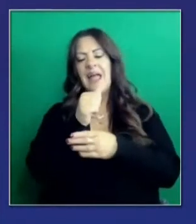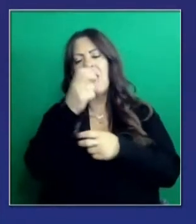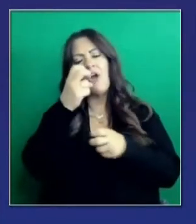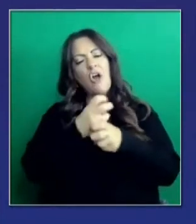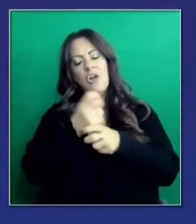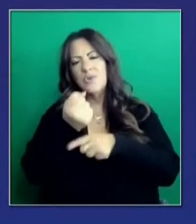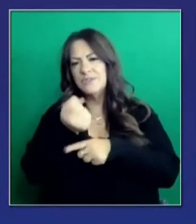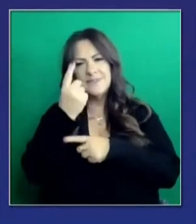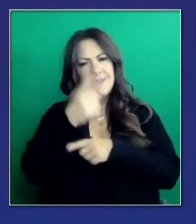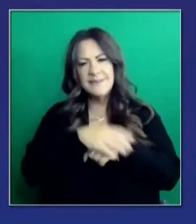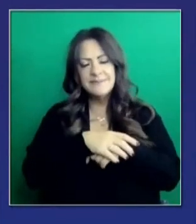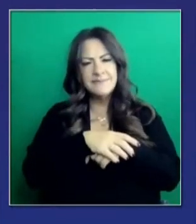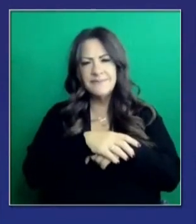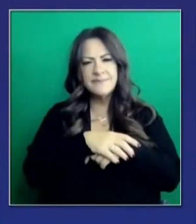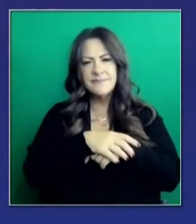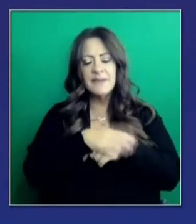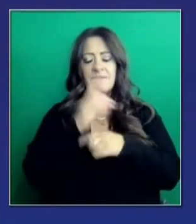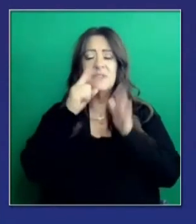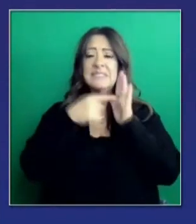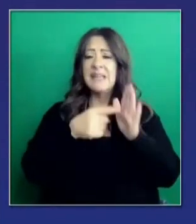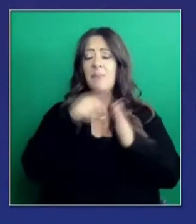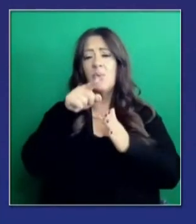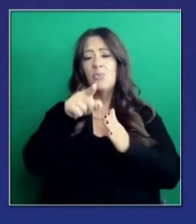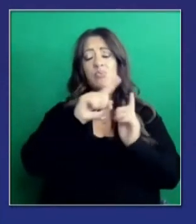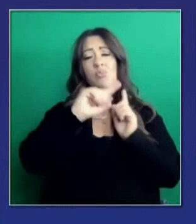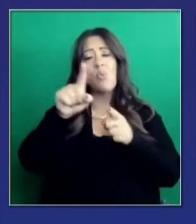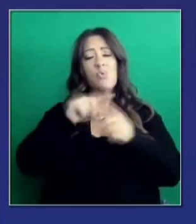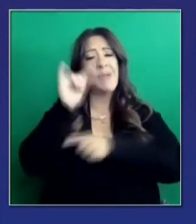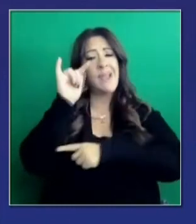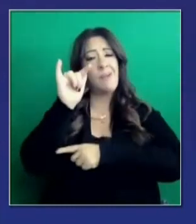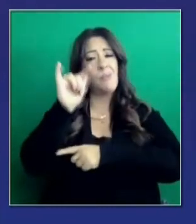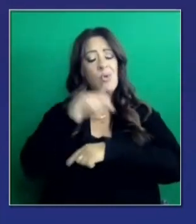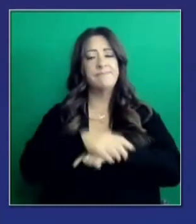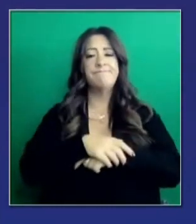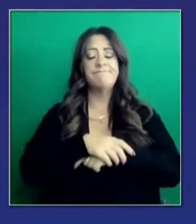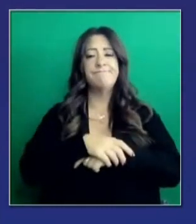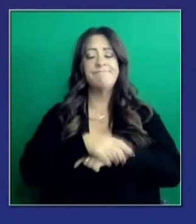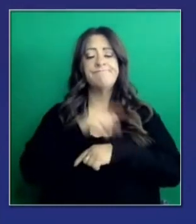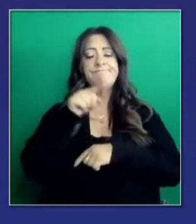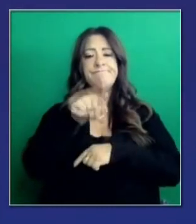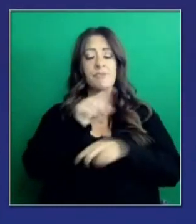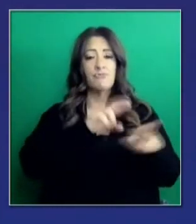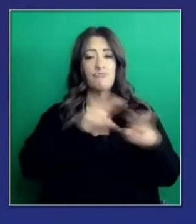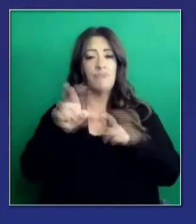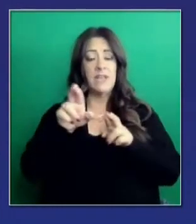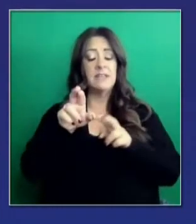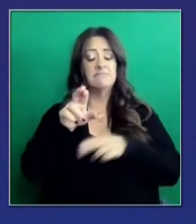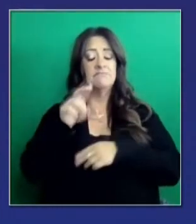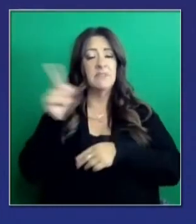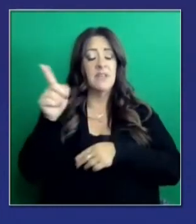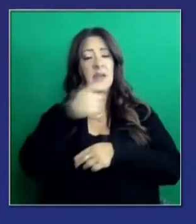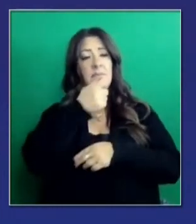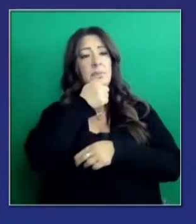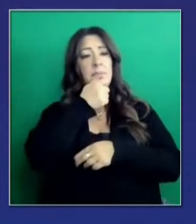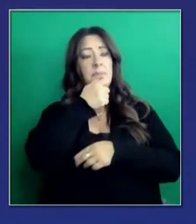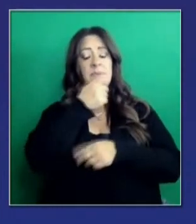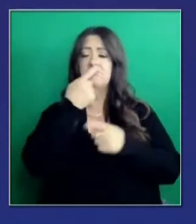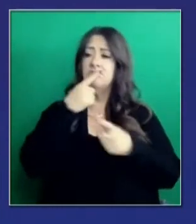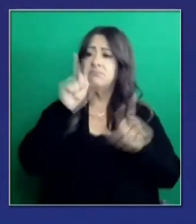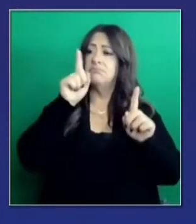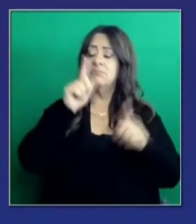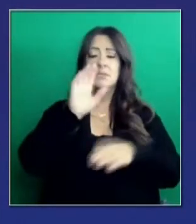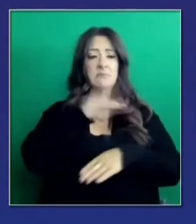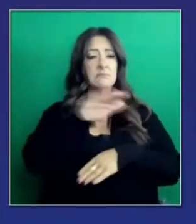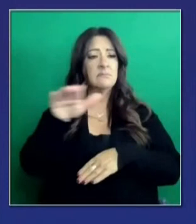been to an airport and you're about to board on an airline. They say, well, ladies and gentlemen, all first-class passengers. Well, they don't wait for